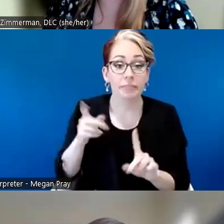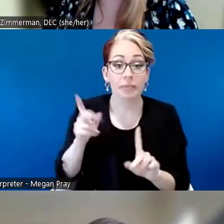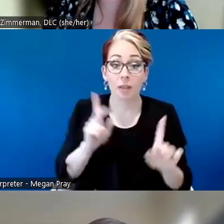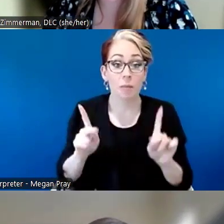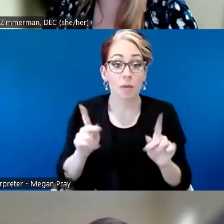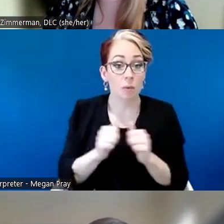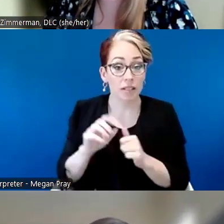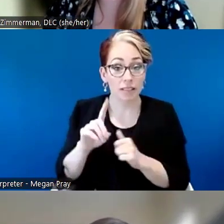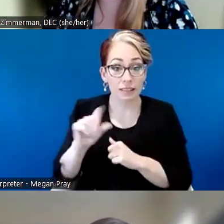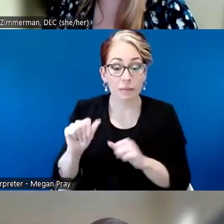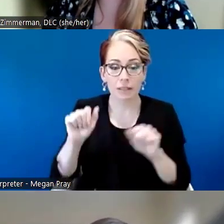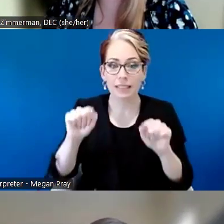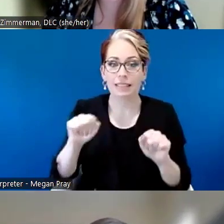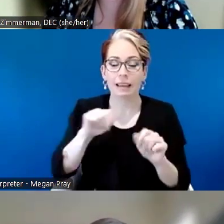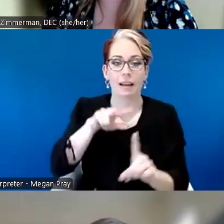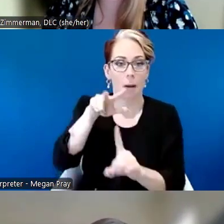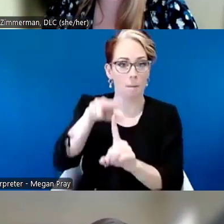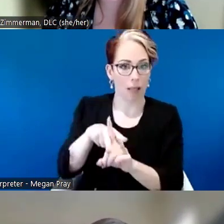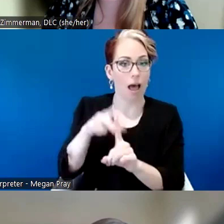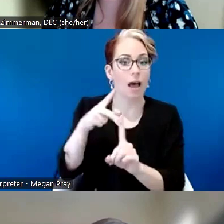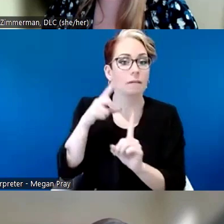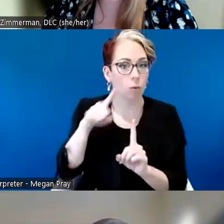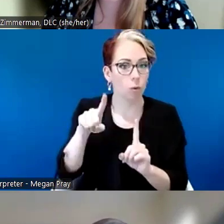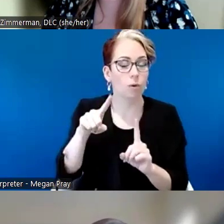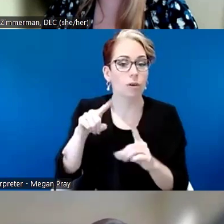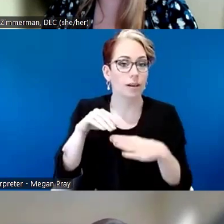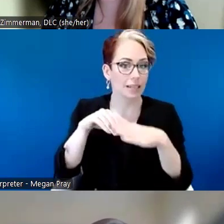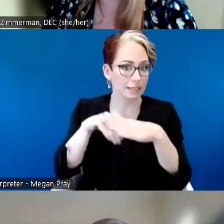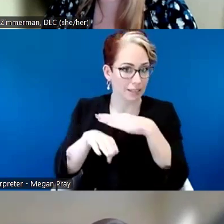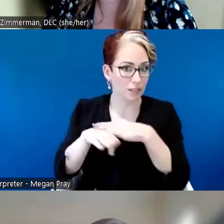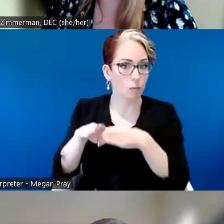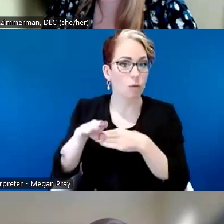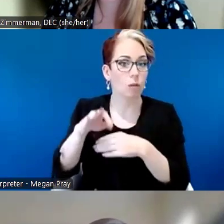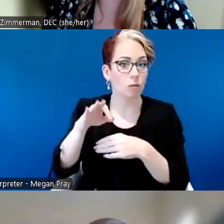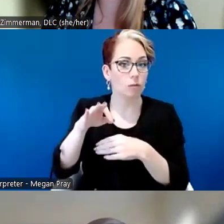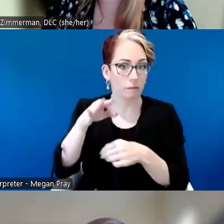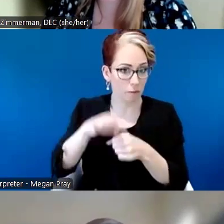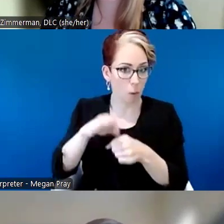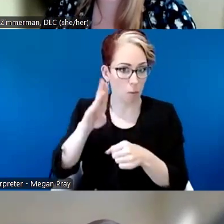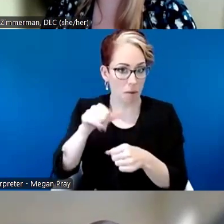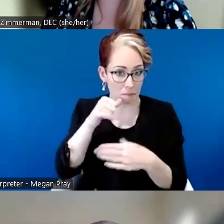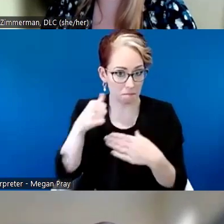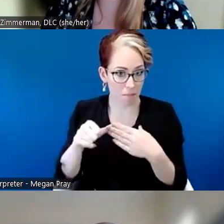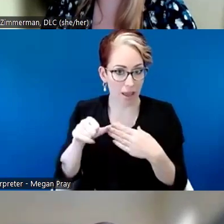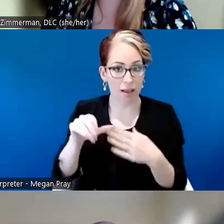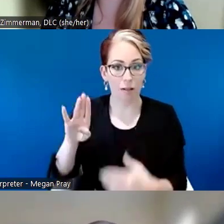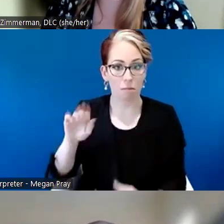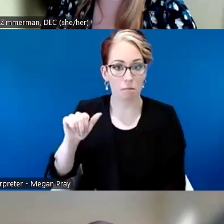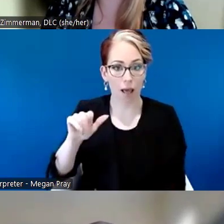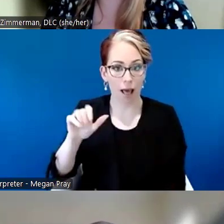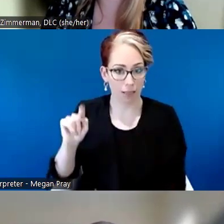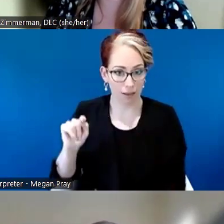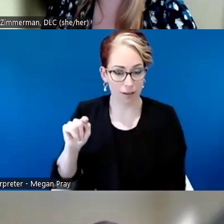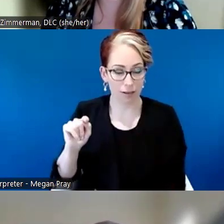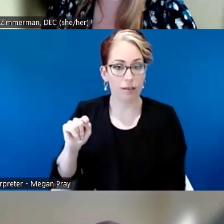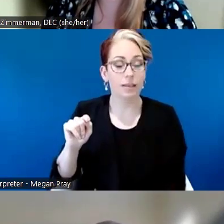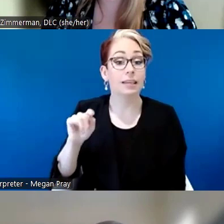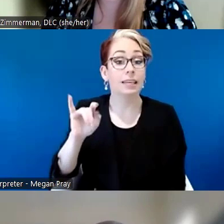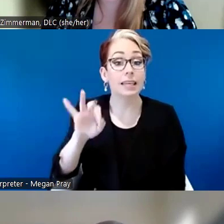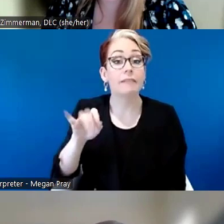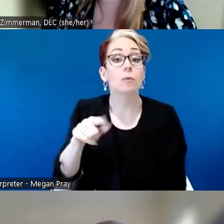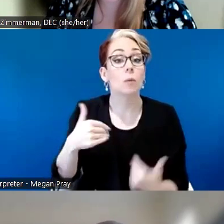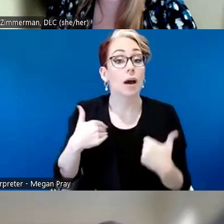can apply for the accessible vote by mail ballot if you have a disability that makes it difficult to mark a